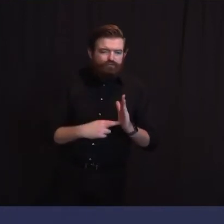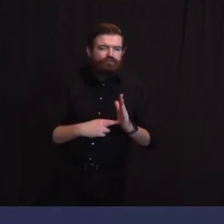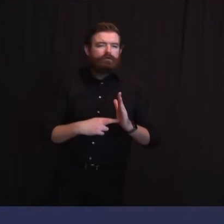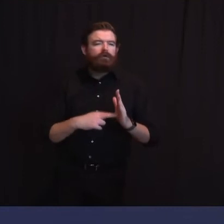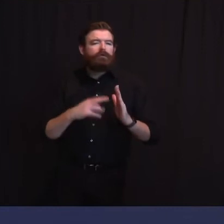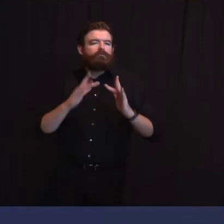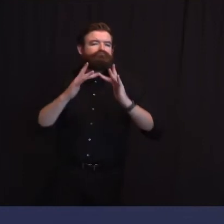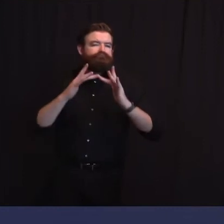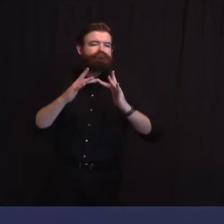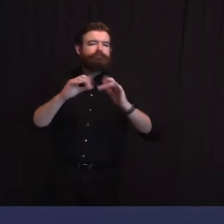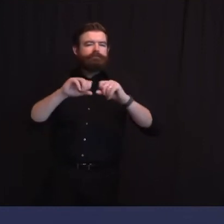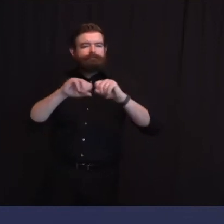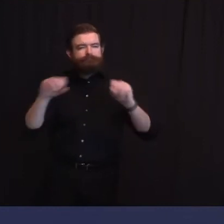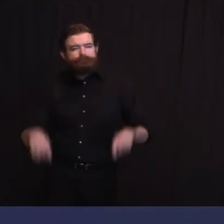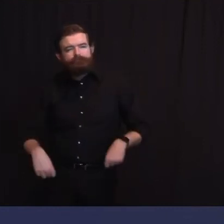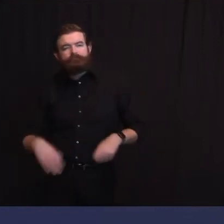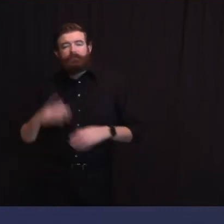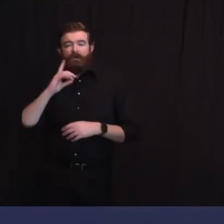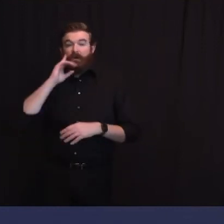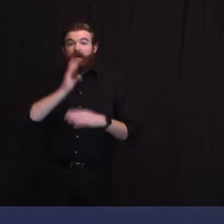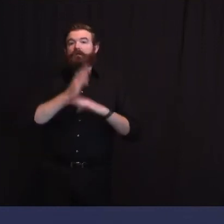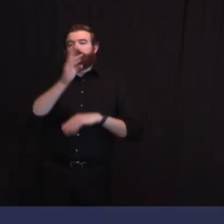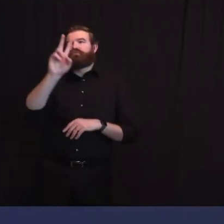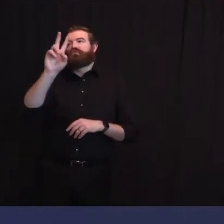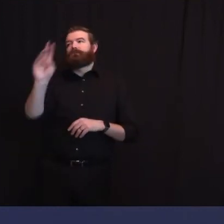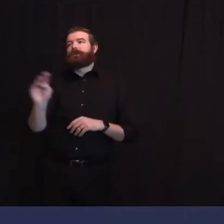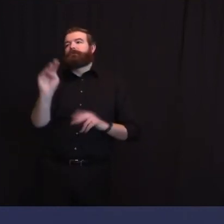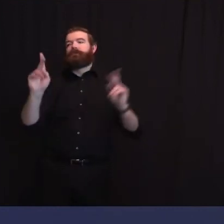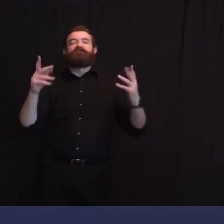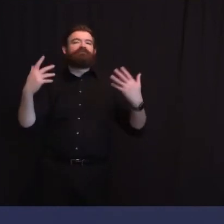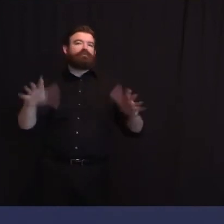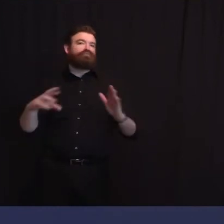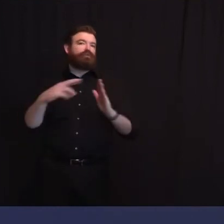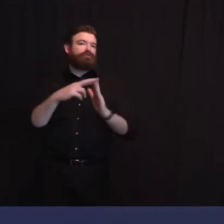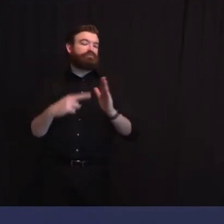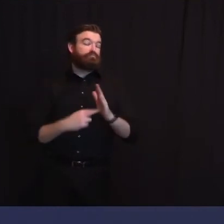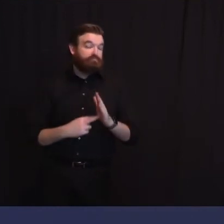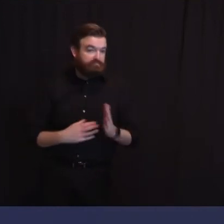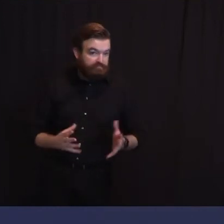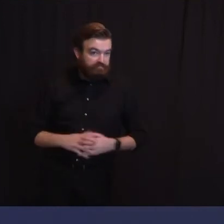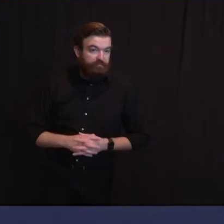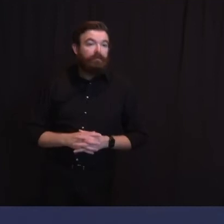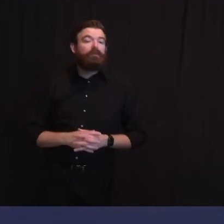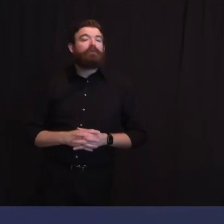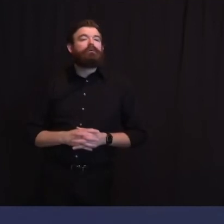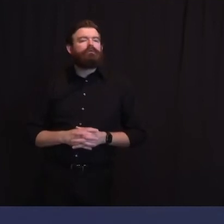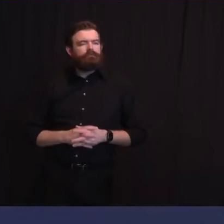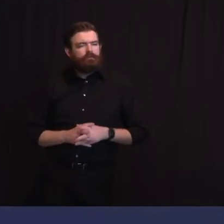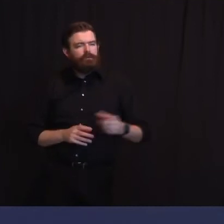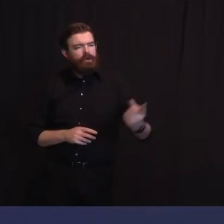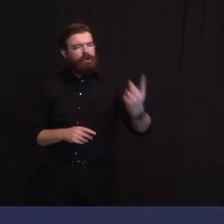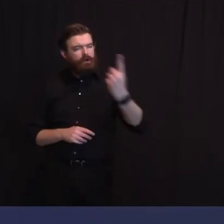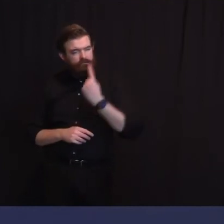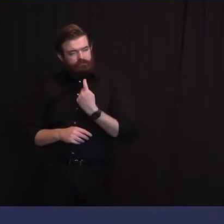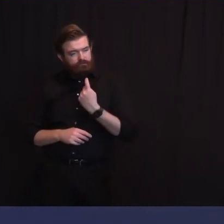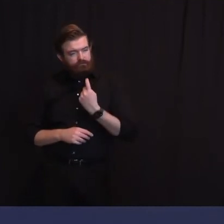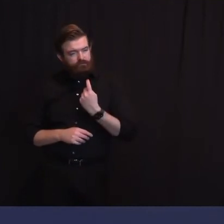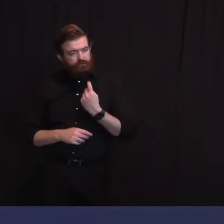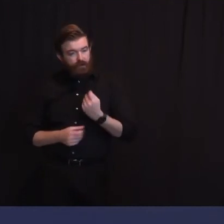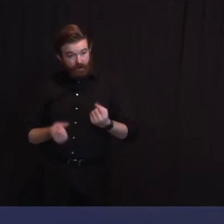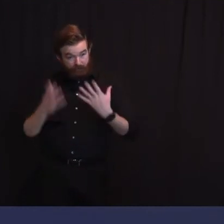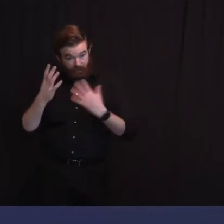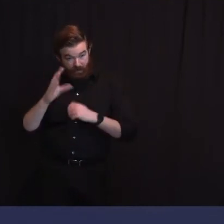point signed up. How many counties are doing it on their own in terms of registrations versus using the state?